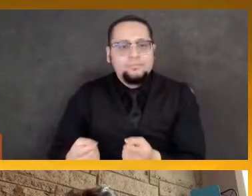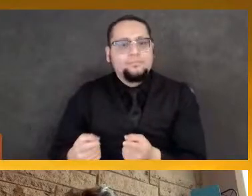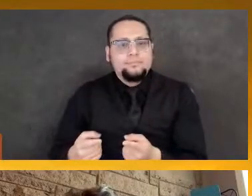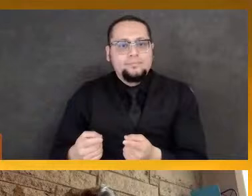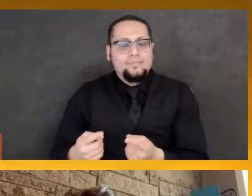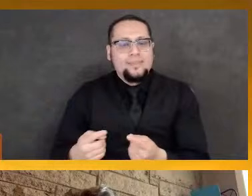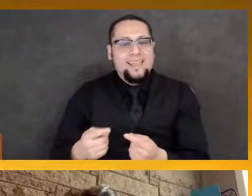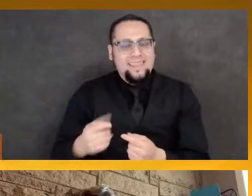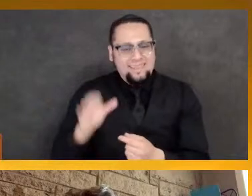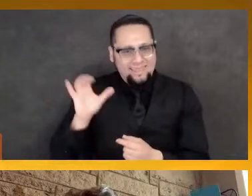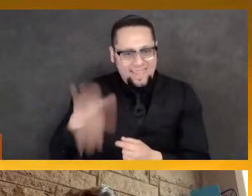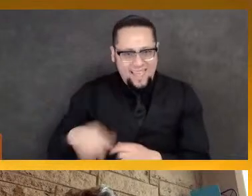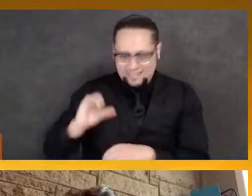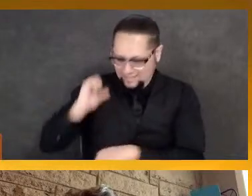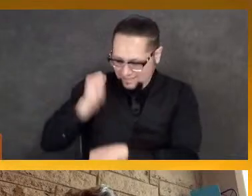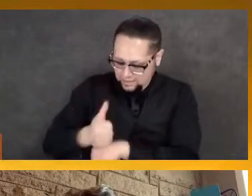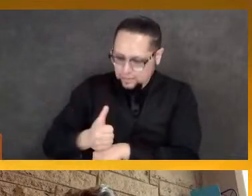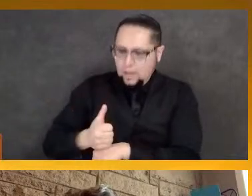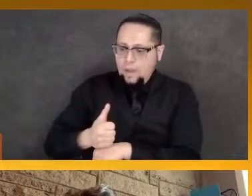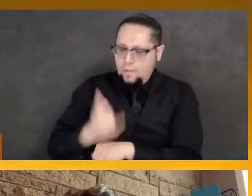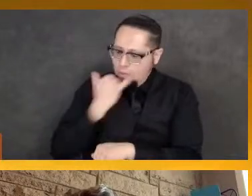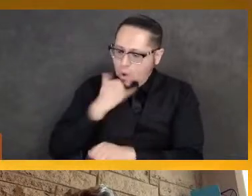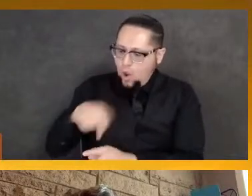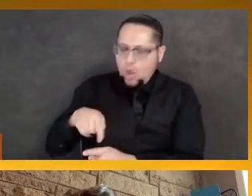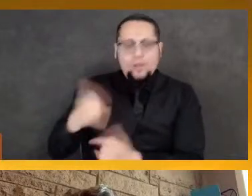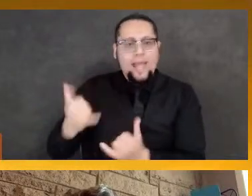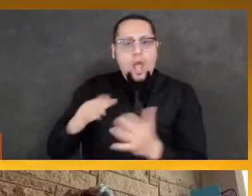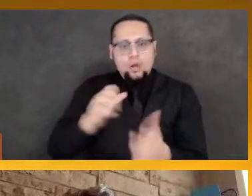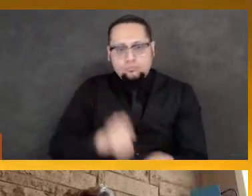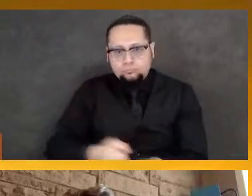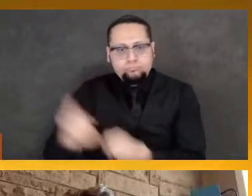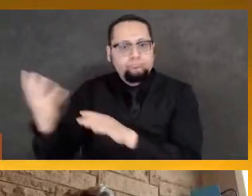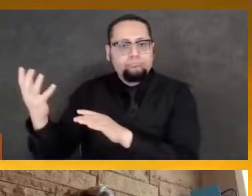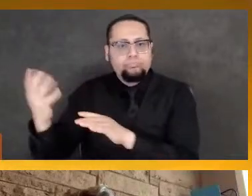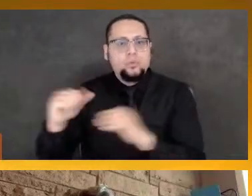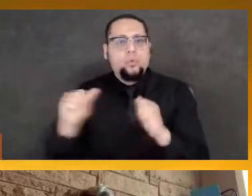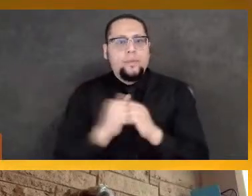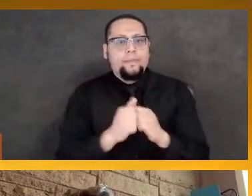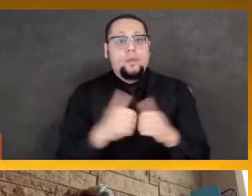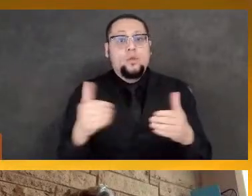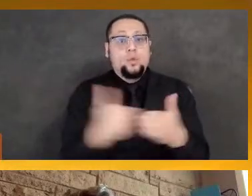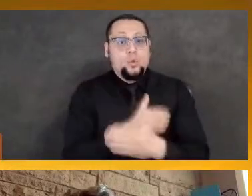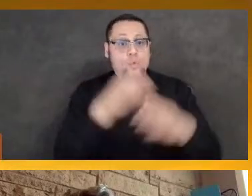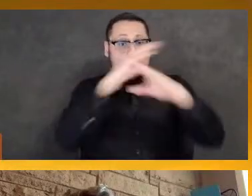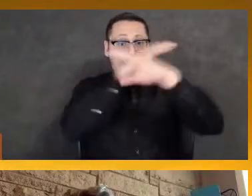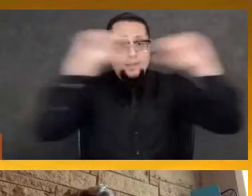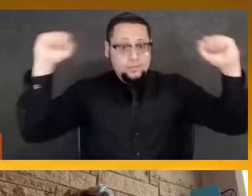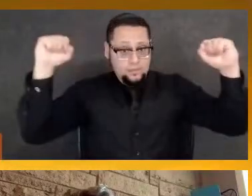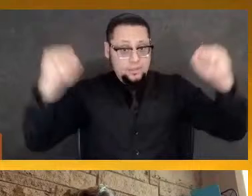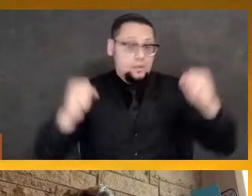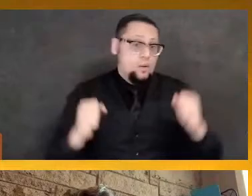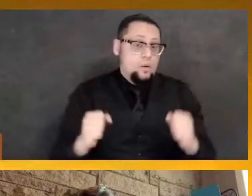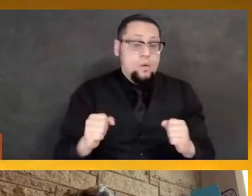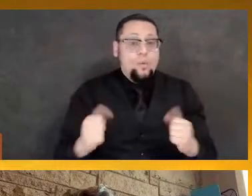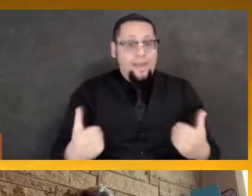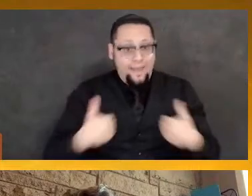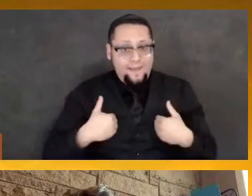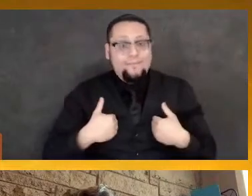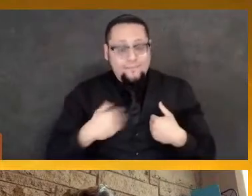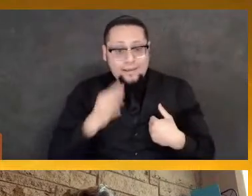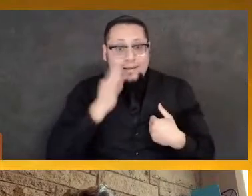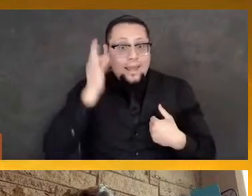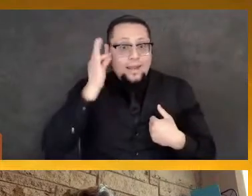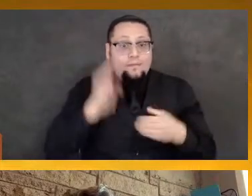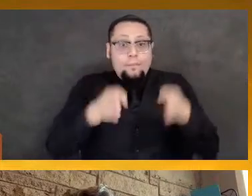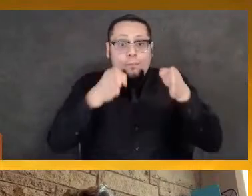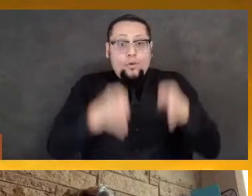make those changes. I think the fact that with the new Biden administration, we actually have a Native American person who's